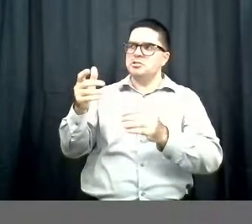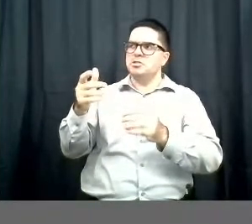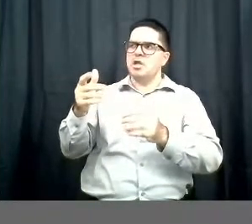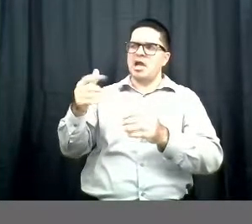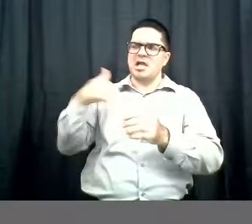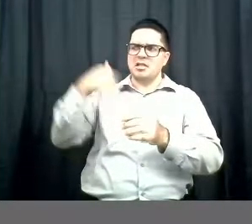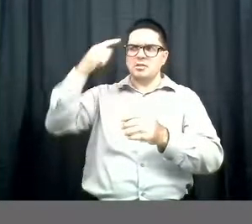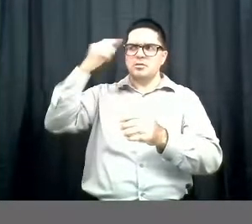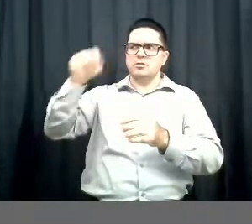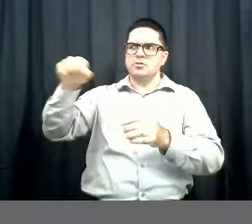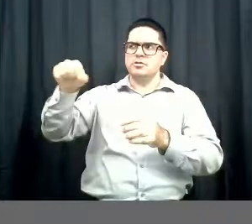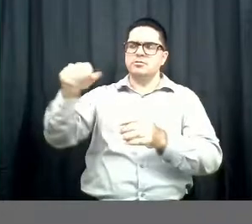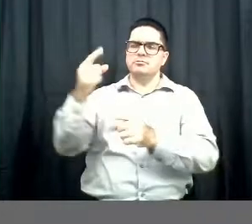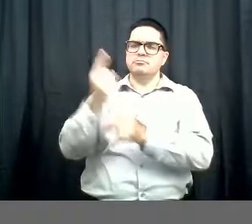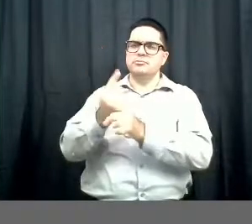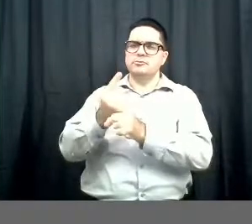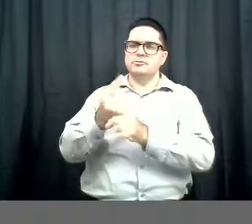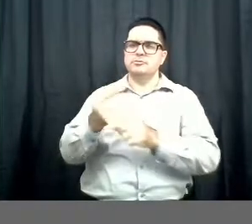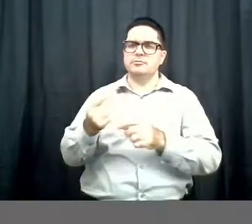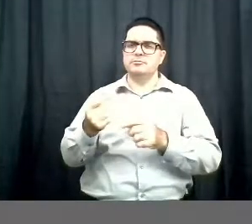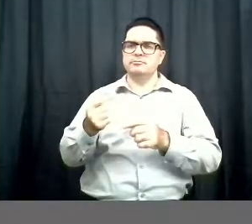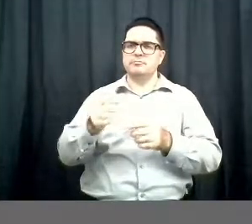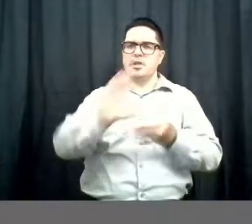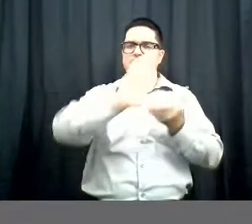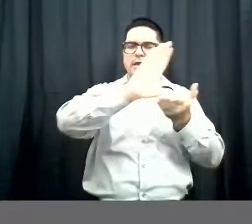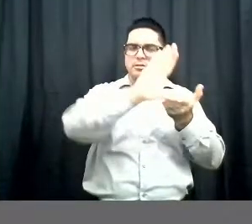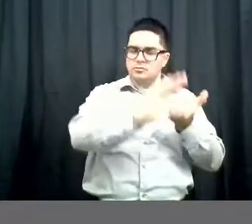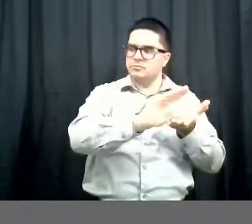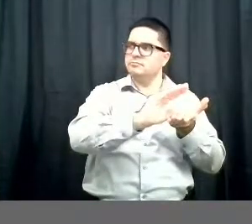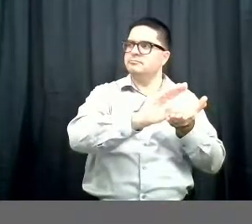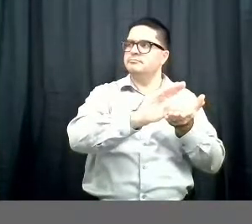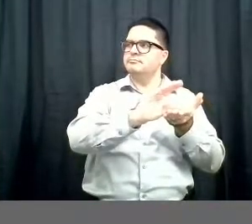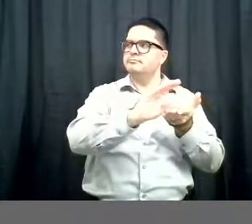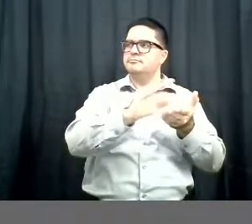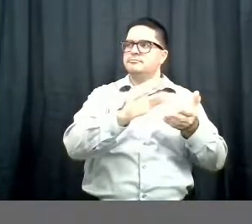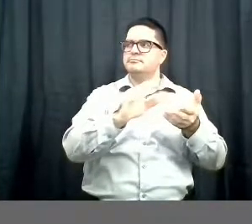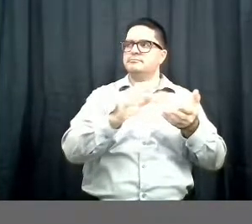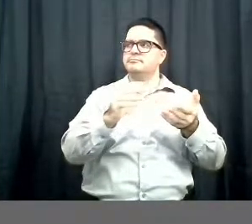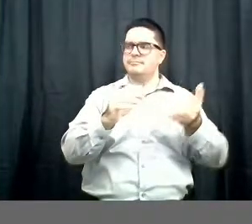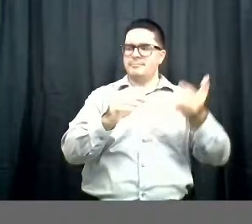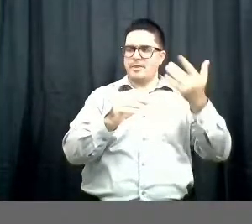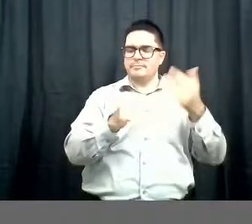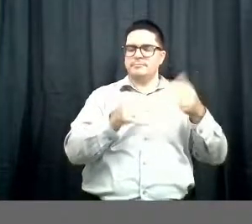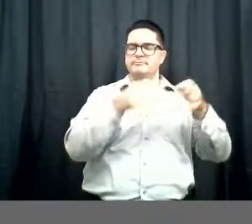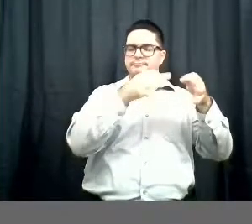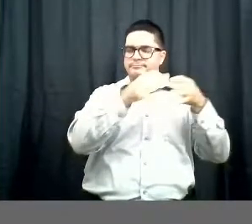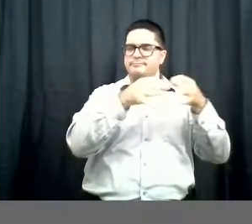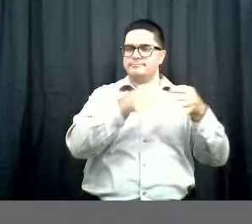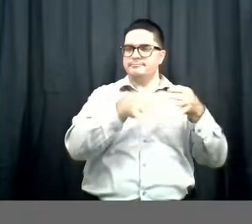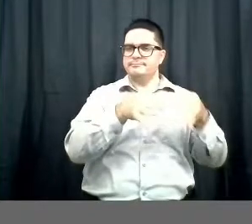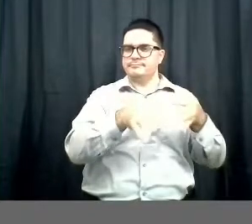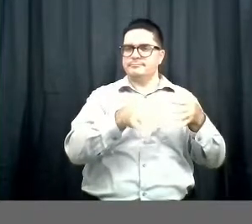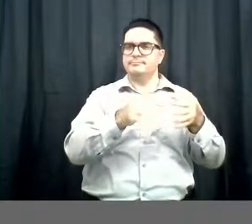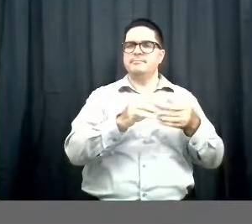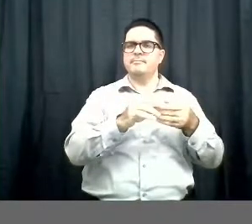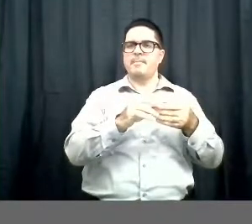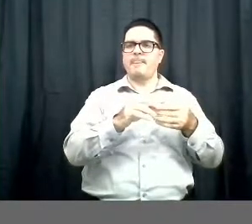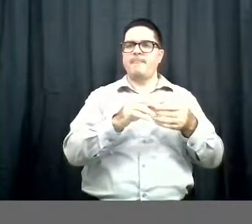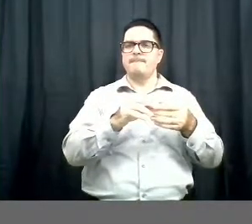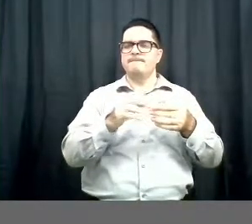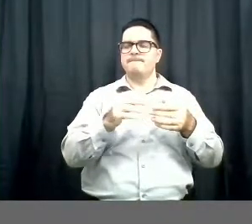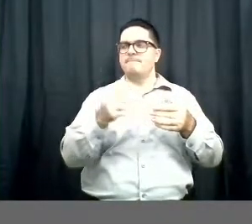reduce that curve that I described earlier, faster than inflation growth on Medicaid, excuse me,